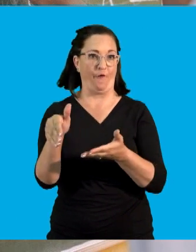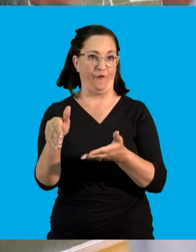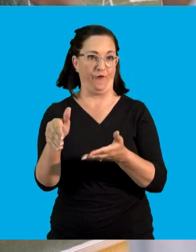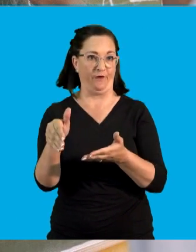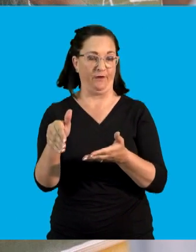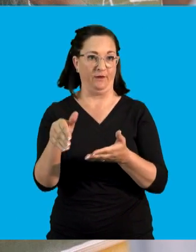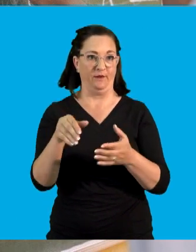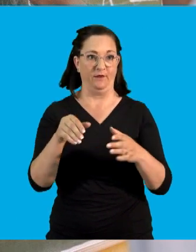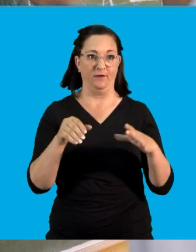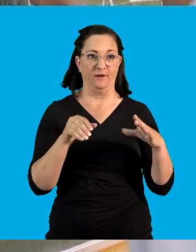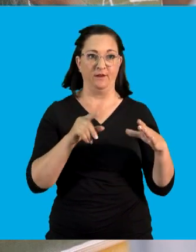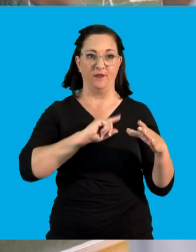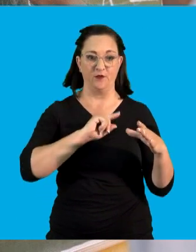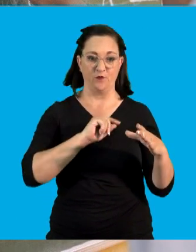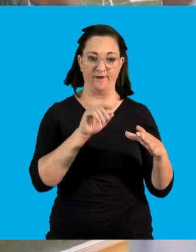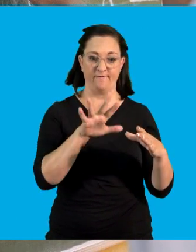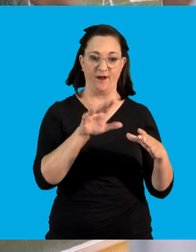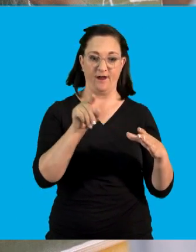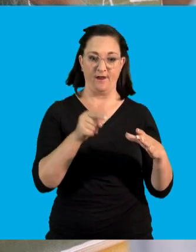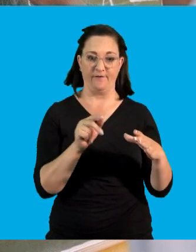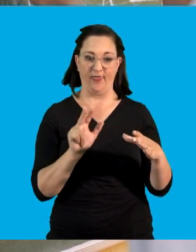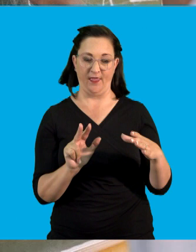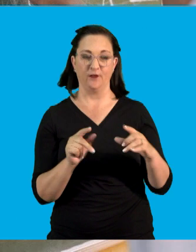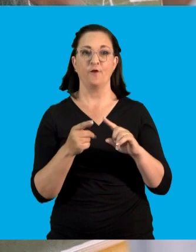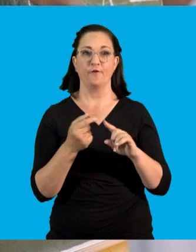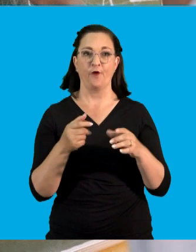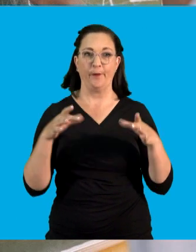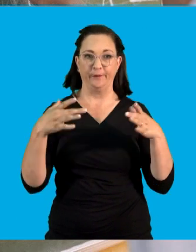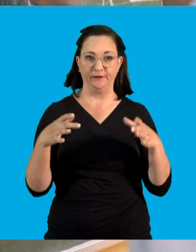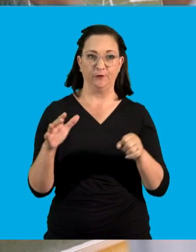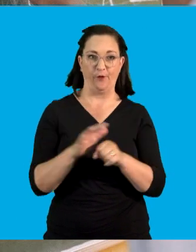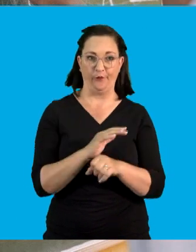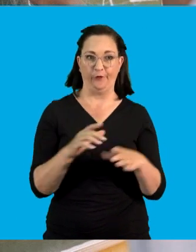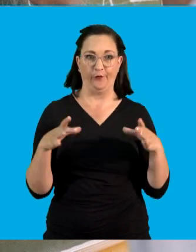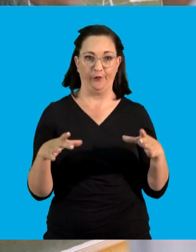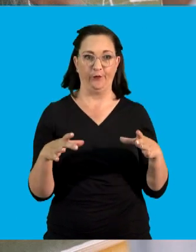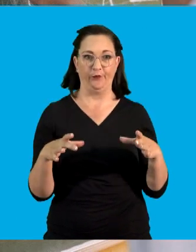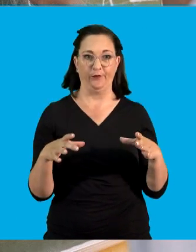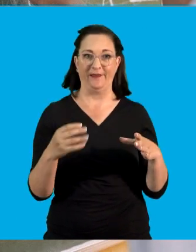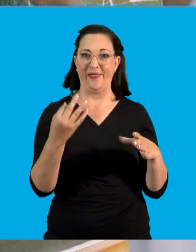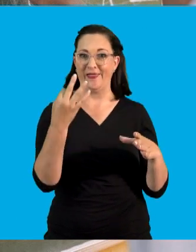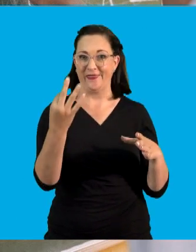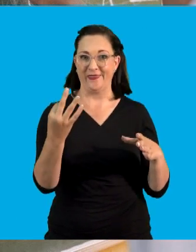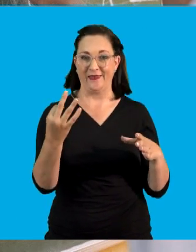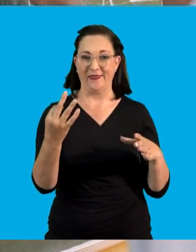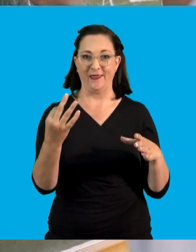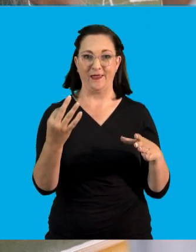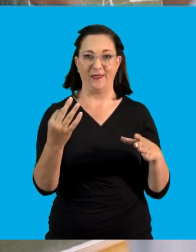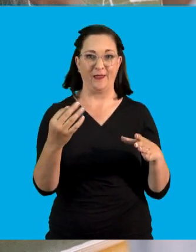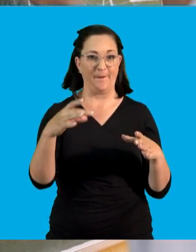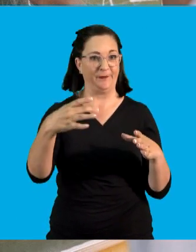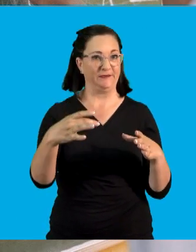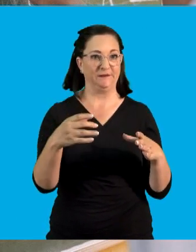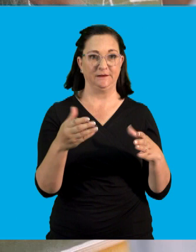incomplete. It is only 5/8 of the full pizza. There are 3 pieces